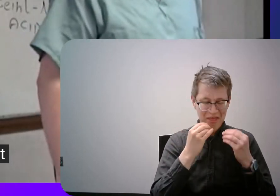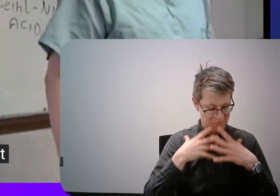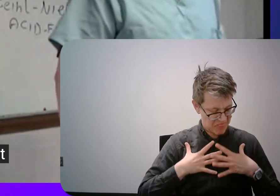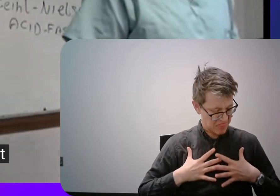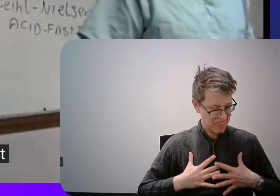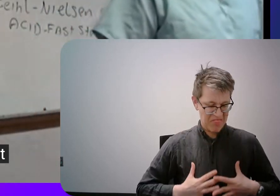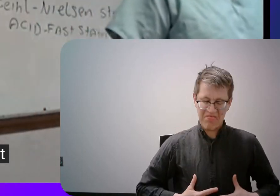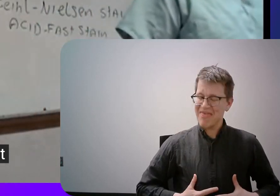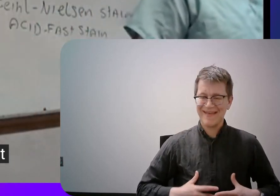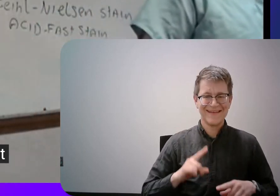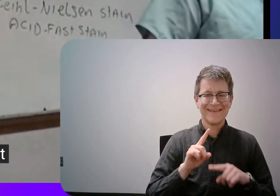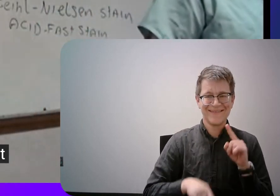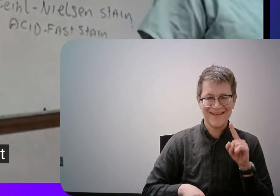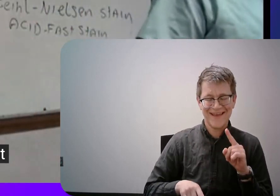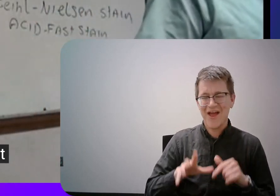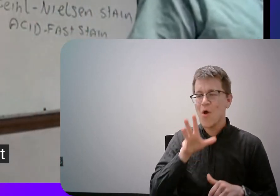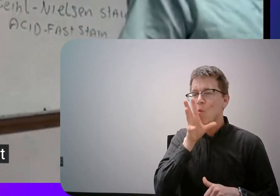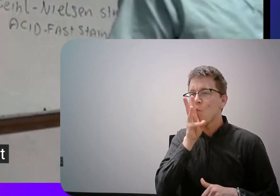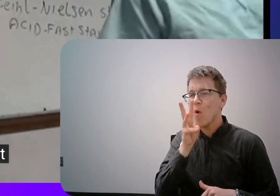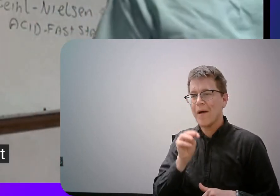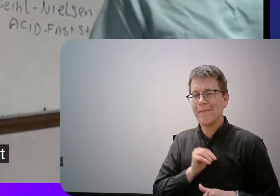me.